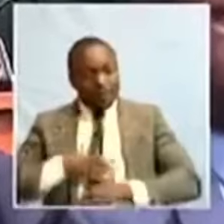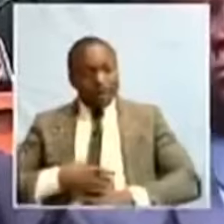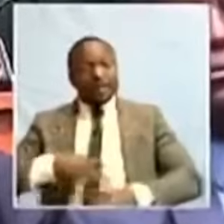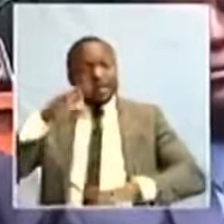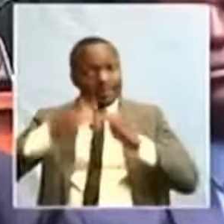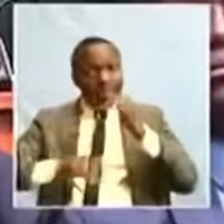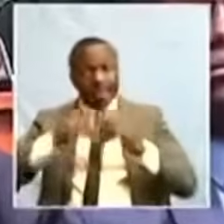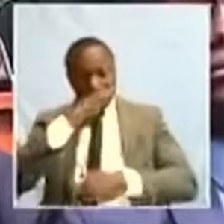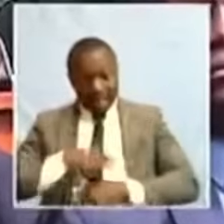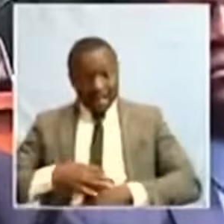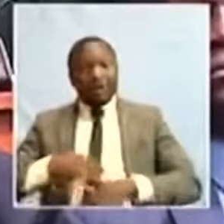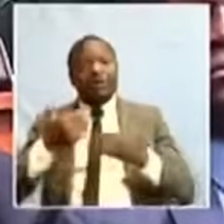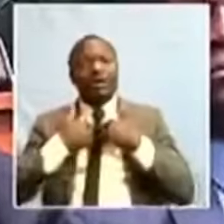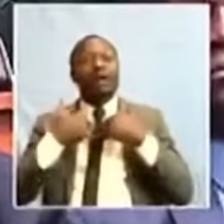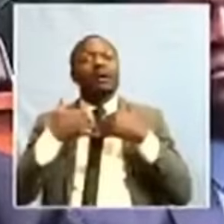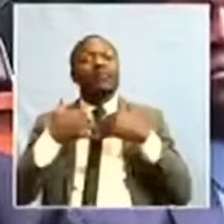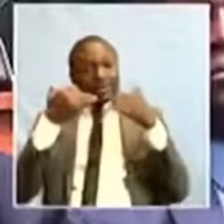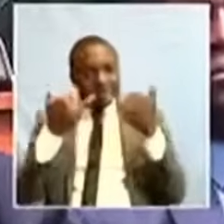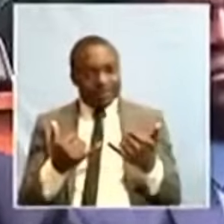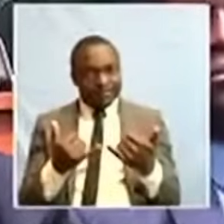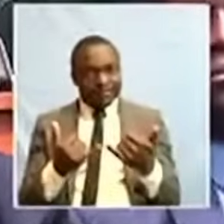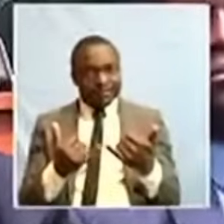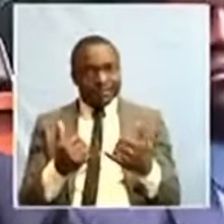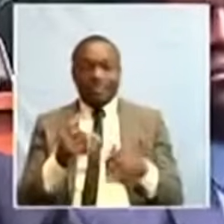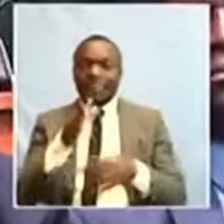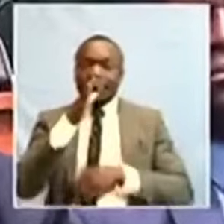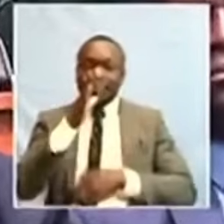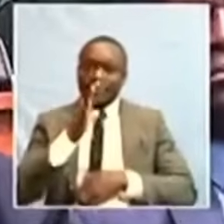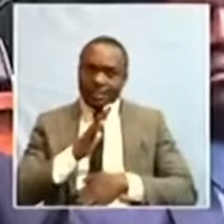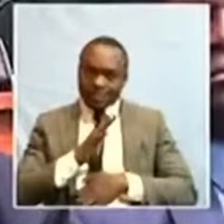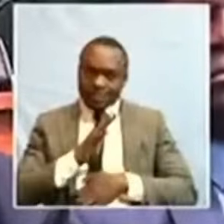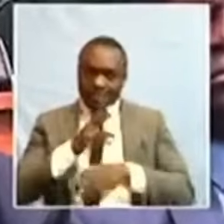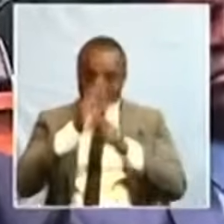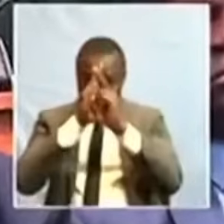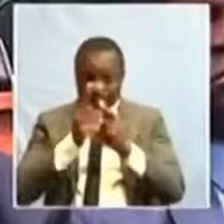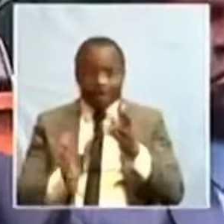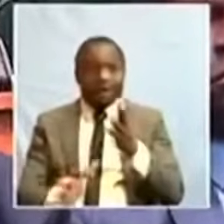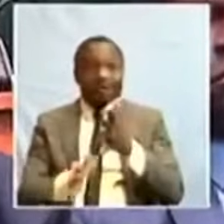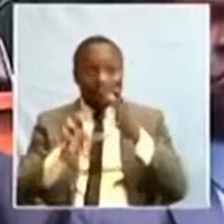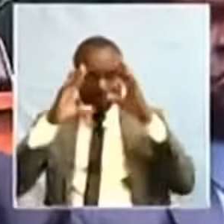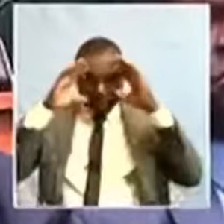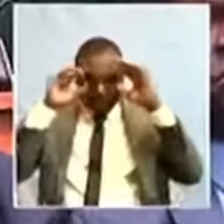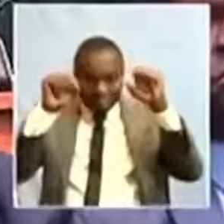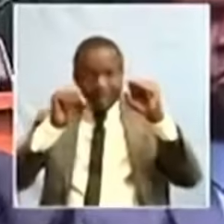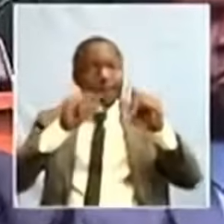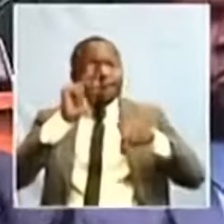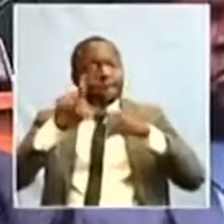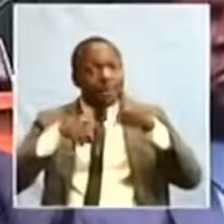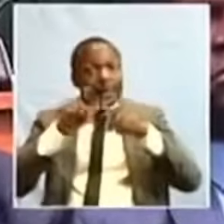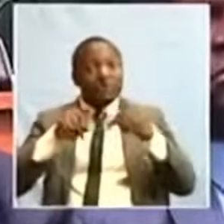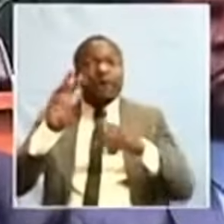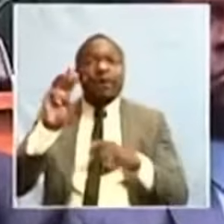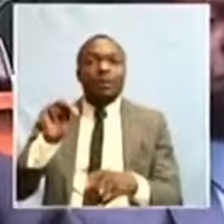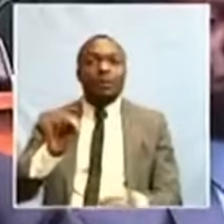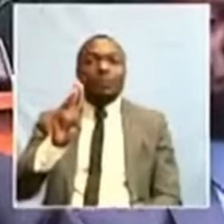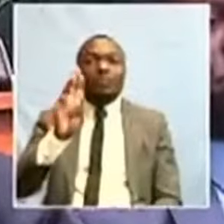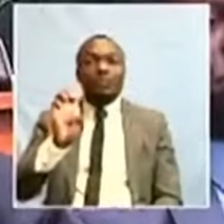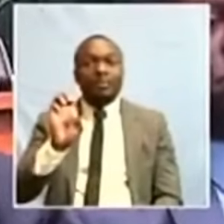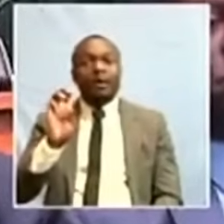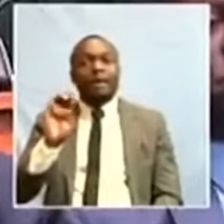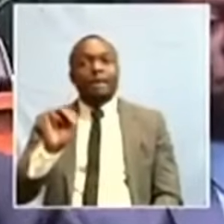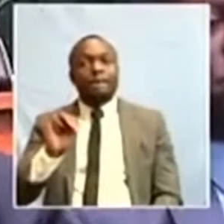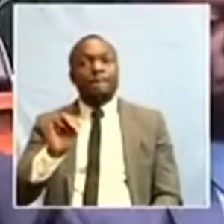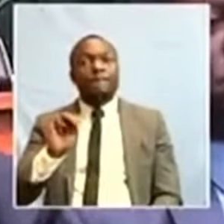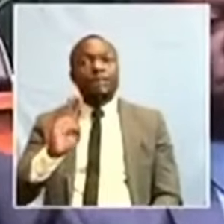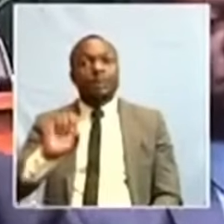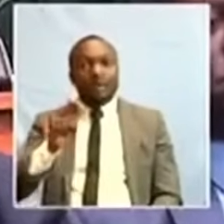we're having this year. So, Madam, Your Honor, the people of Mwembeshi would want to